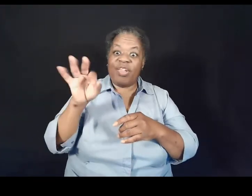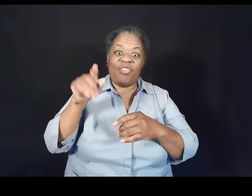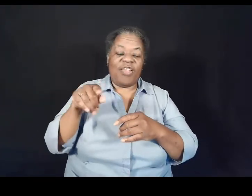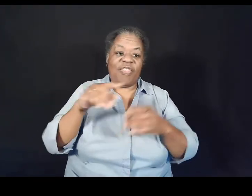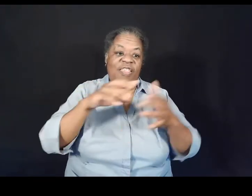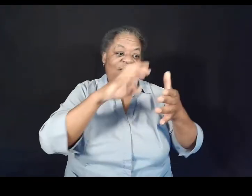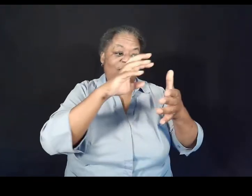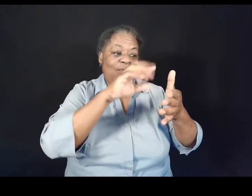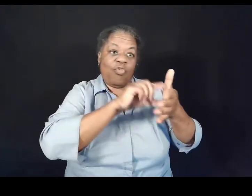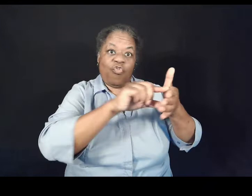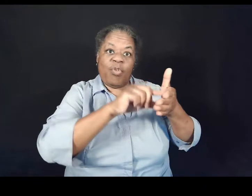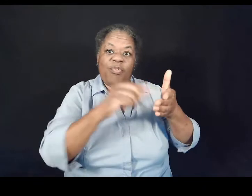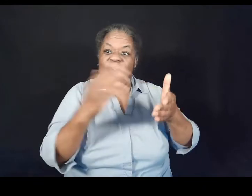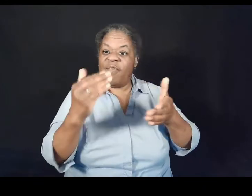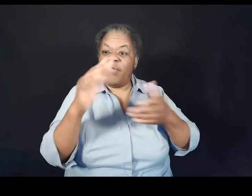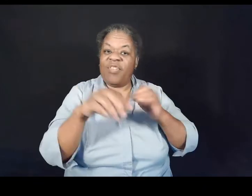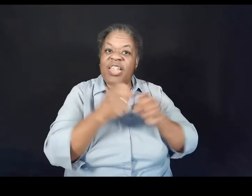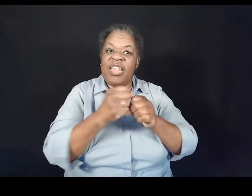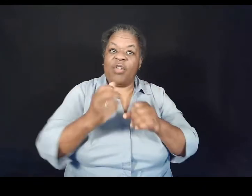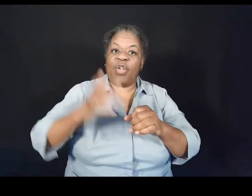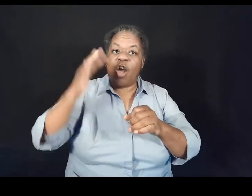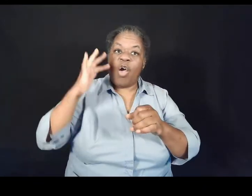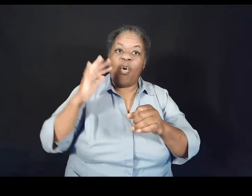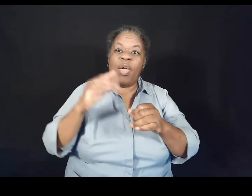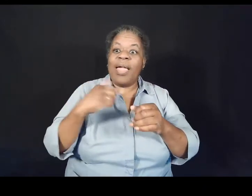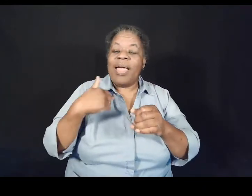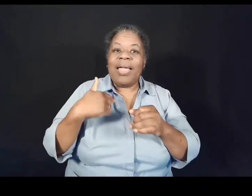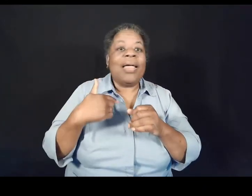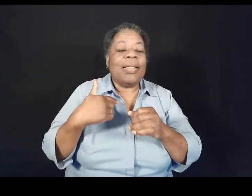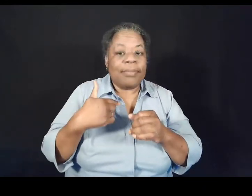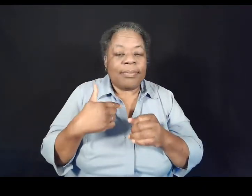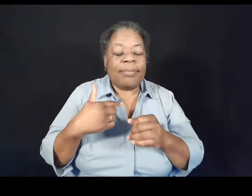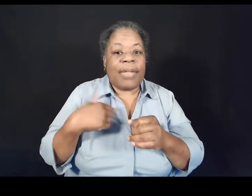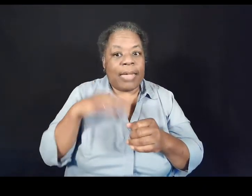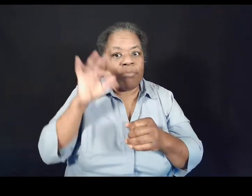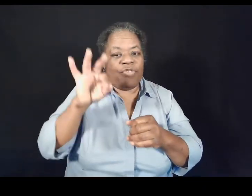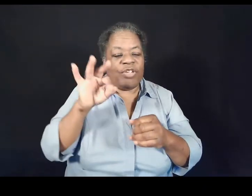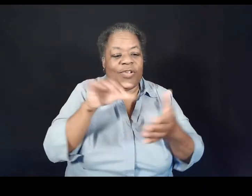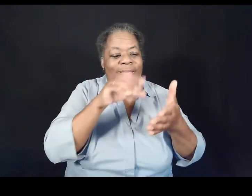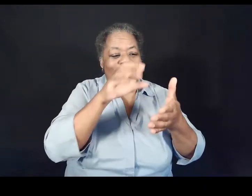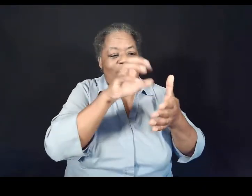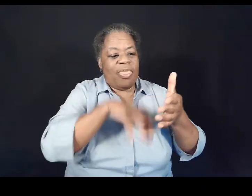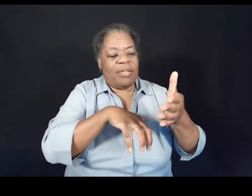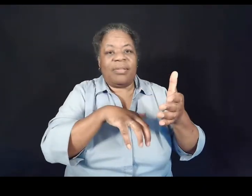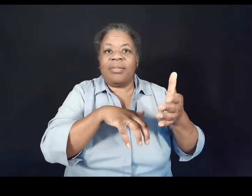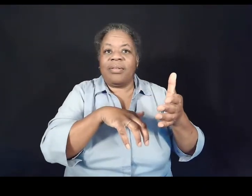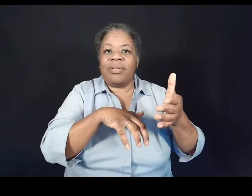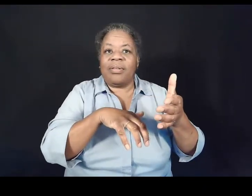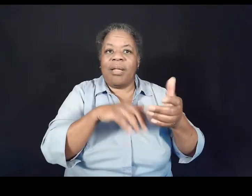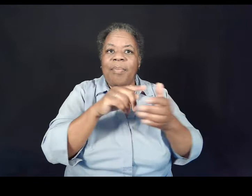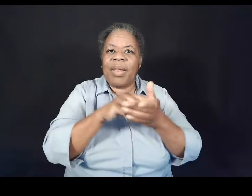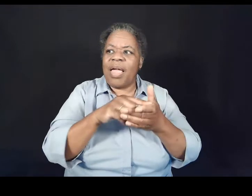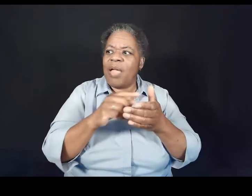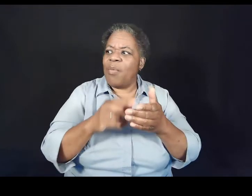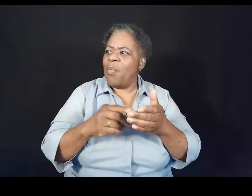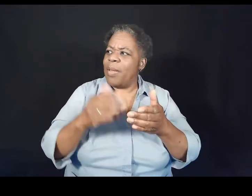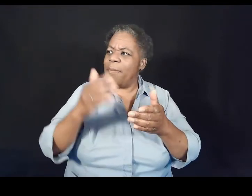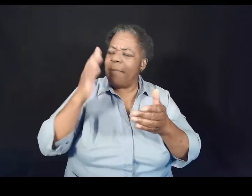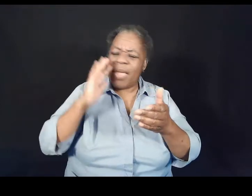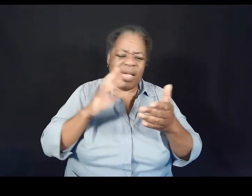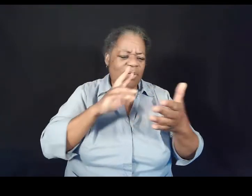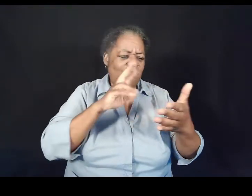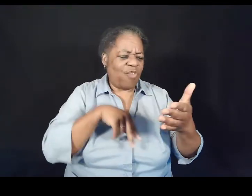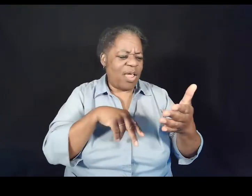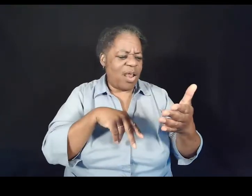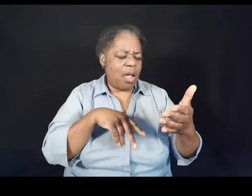ago here at Grace, and I'm actually using a very similar outline today. But as I reviewed that sermon, I was